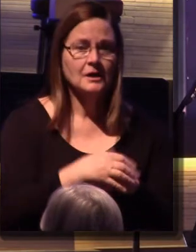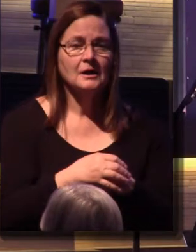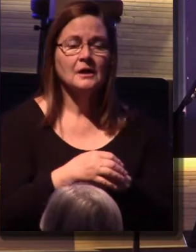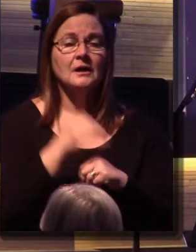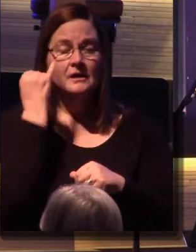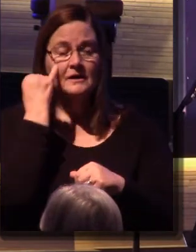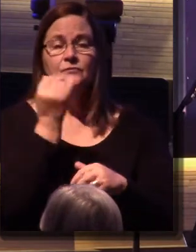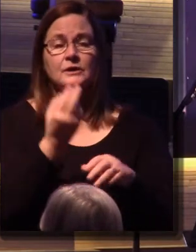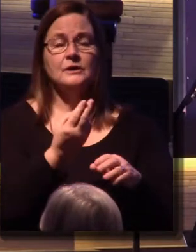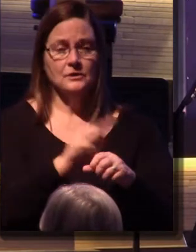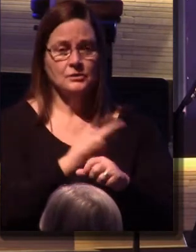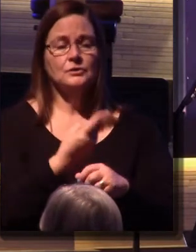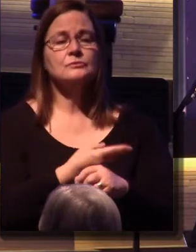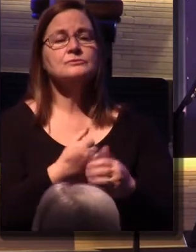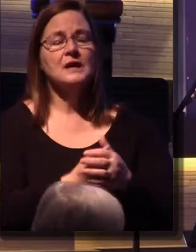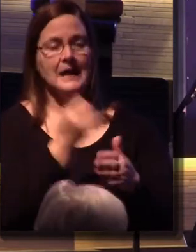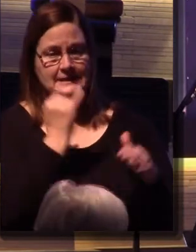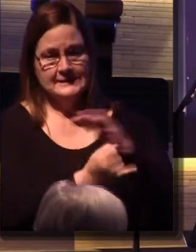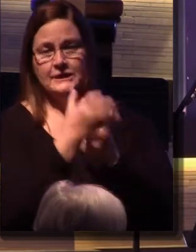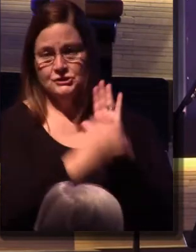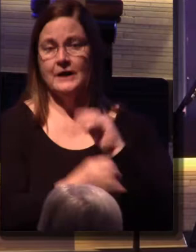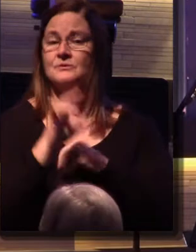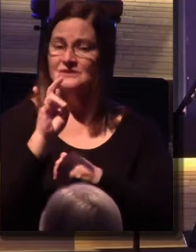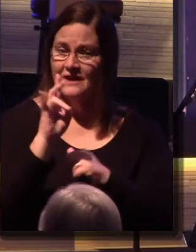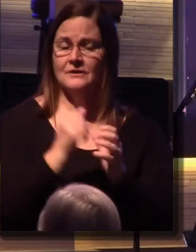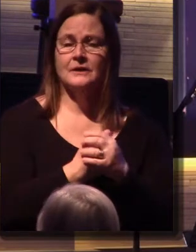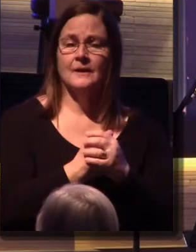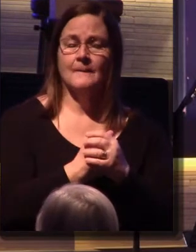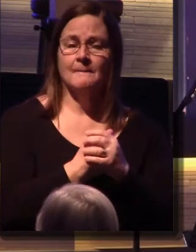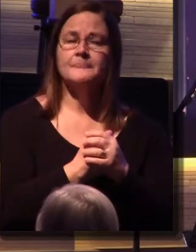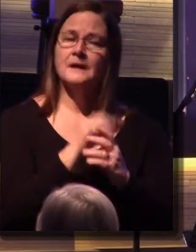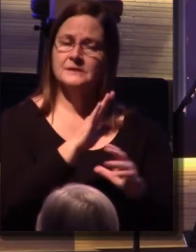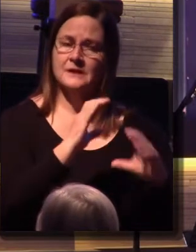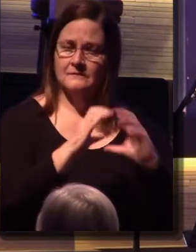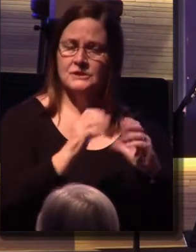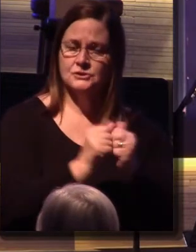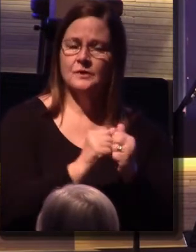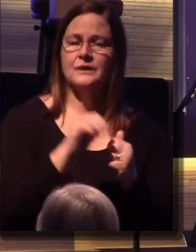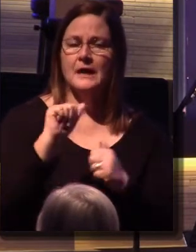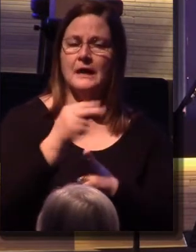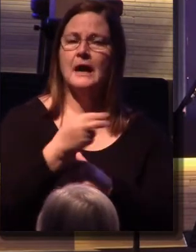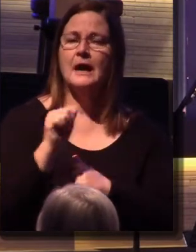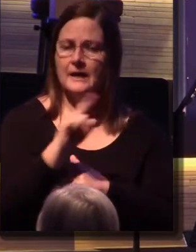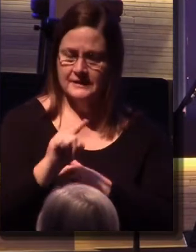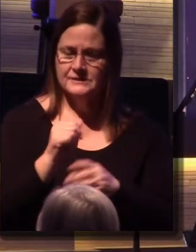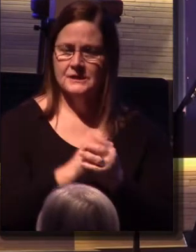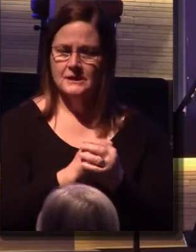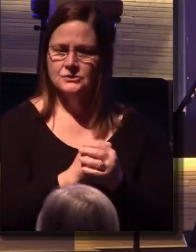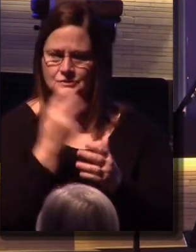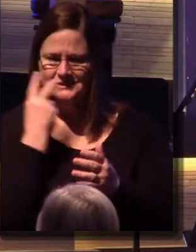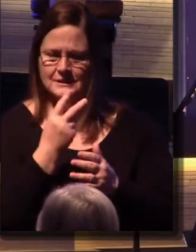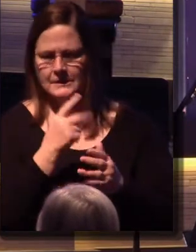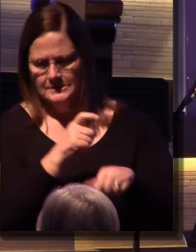If we use Isaiah chapter 7, verse 1, and his conversation with Ahaz as a time